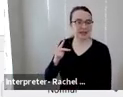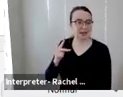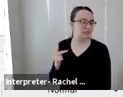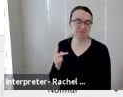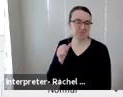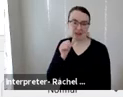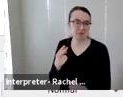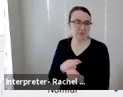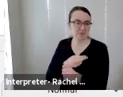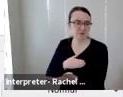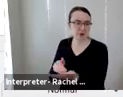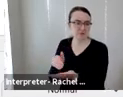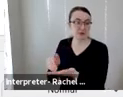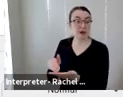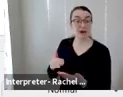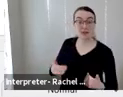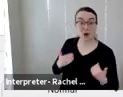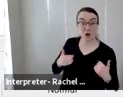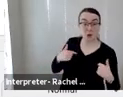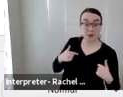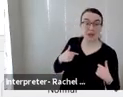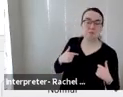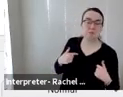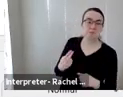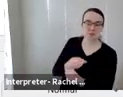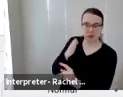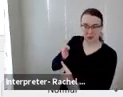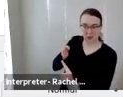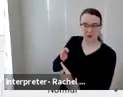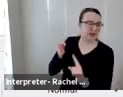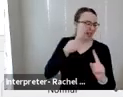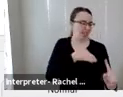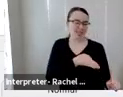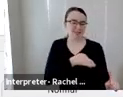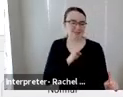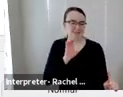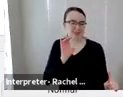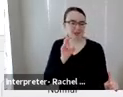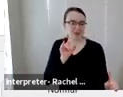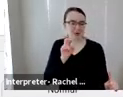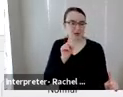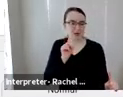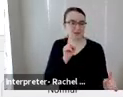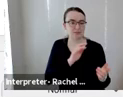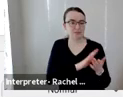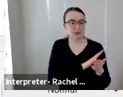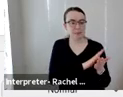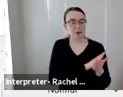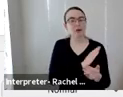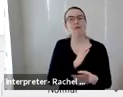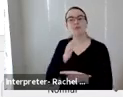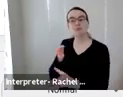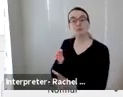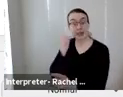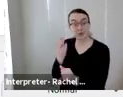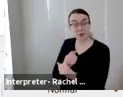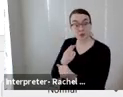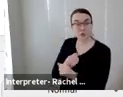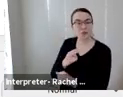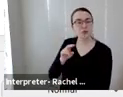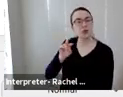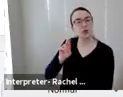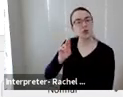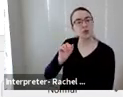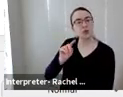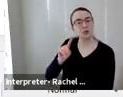anymore as when I was younger. You know, something like a razor point or a